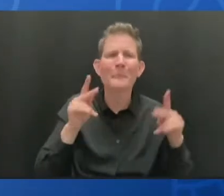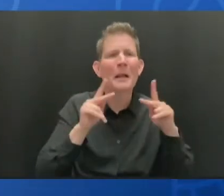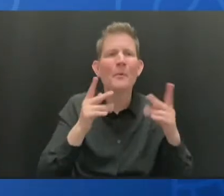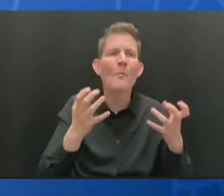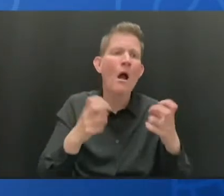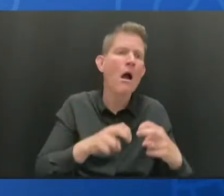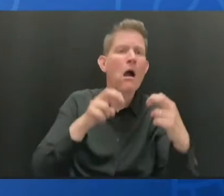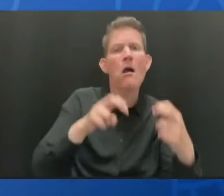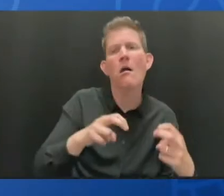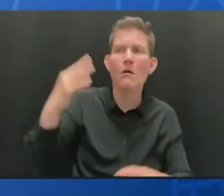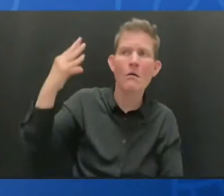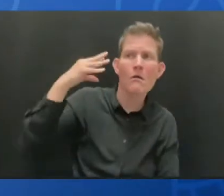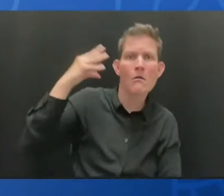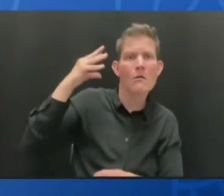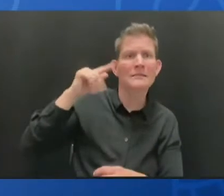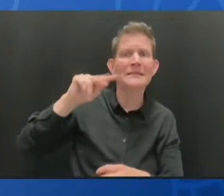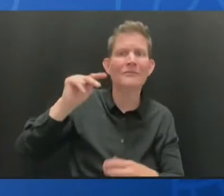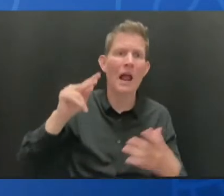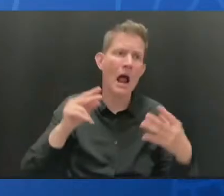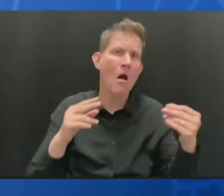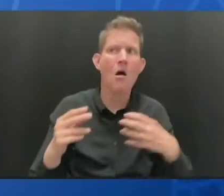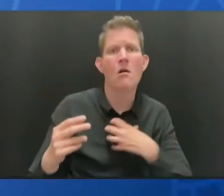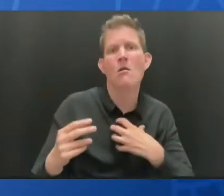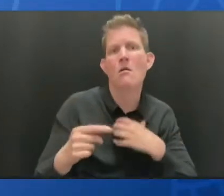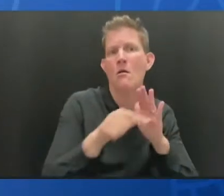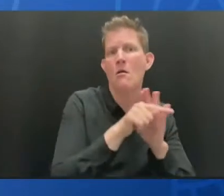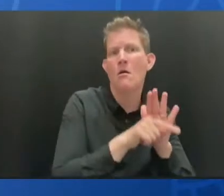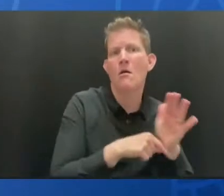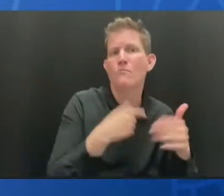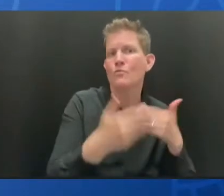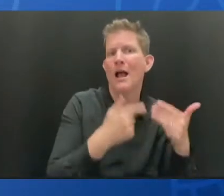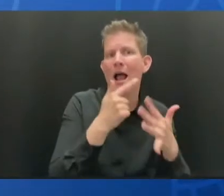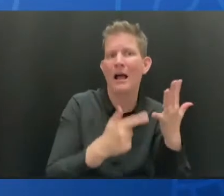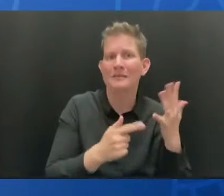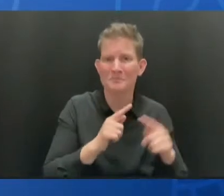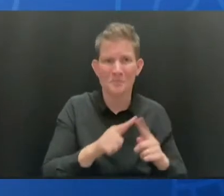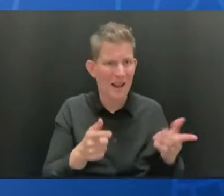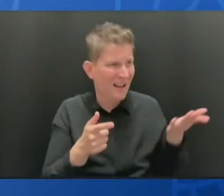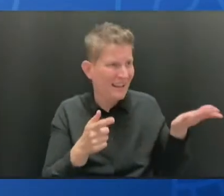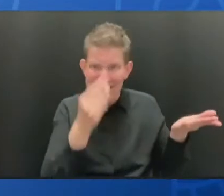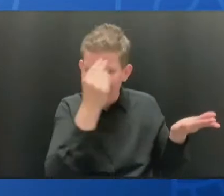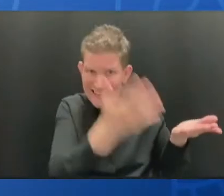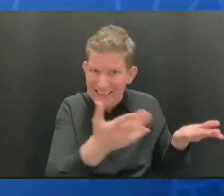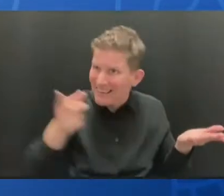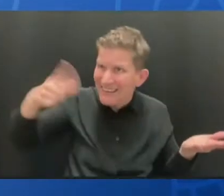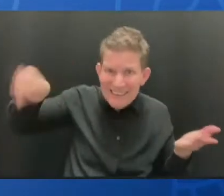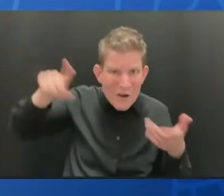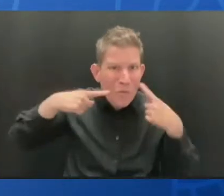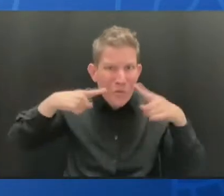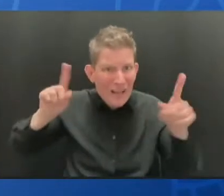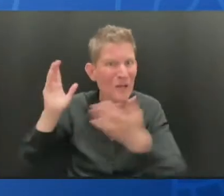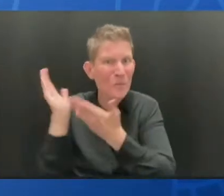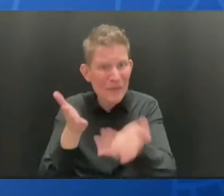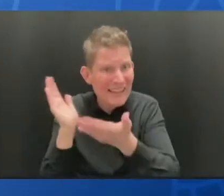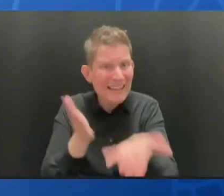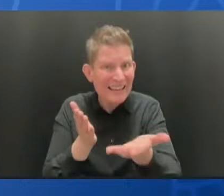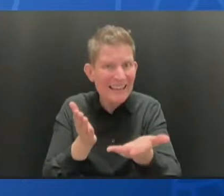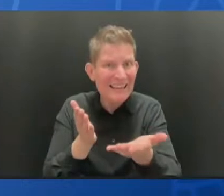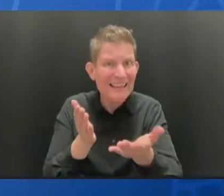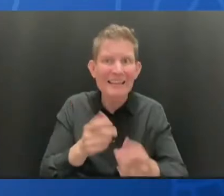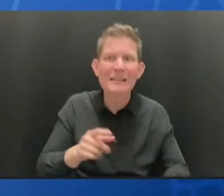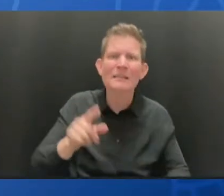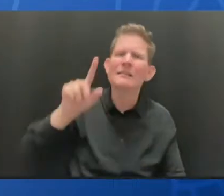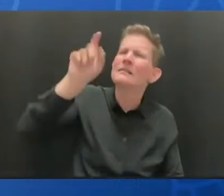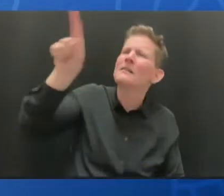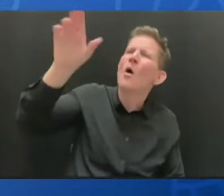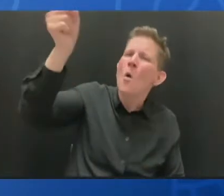is working and moving food into the area. Tammy, Will it improve over please. time? Would anything that we do improve over time? Yes,